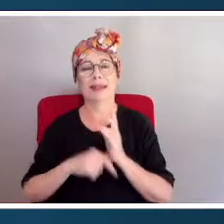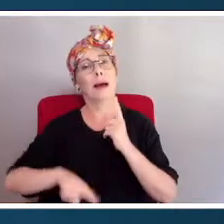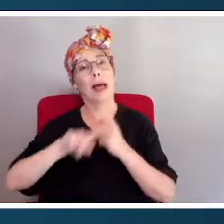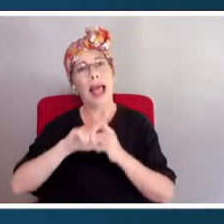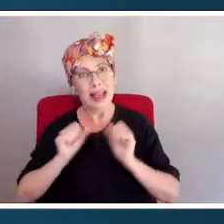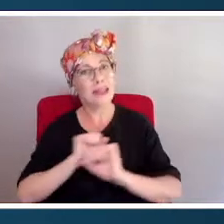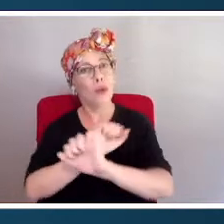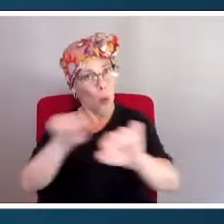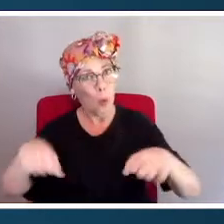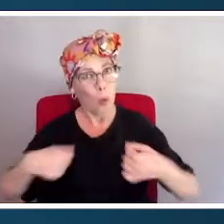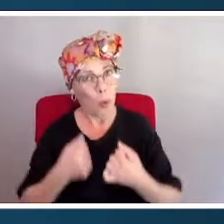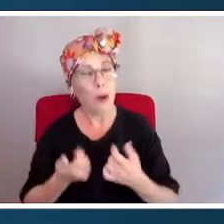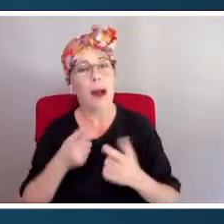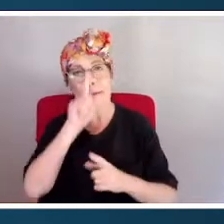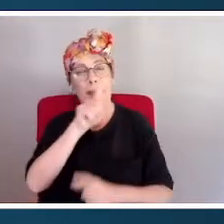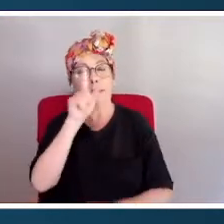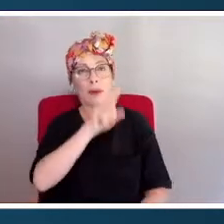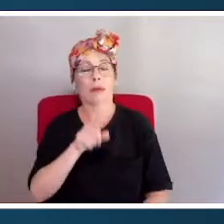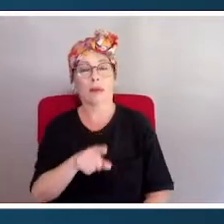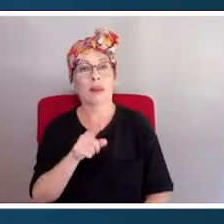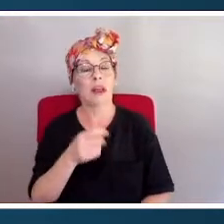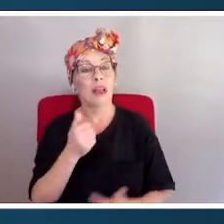This is a consideration for all Australians.